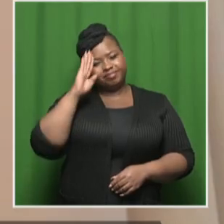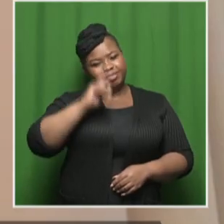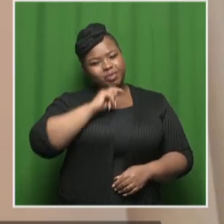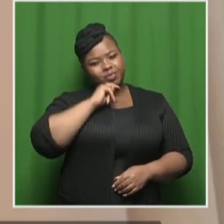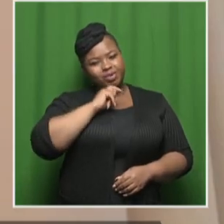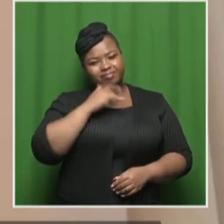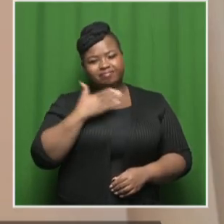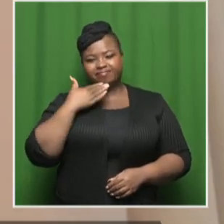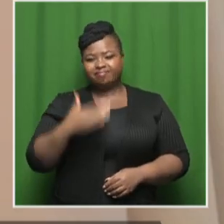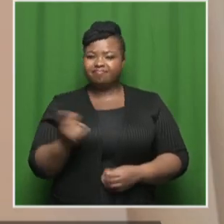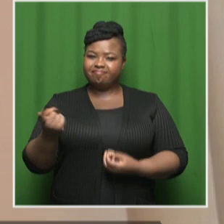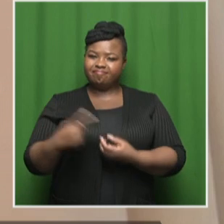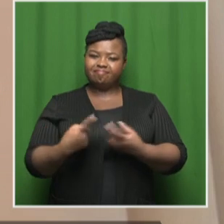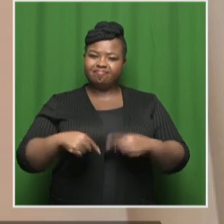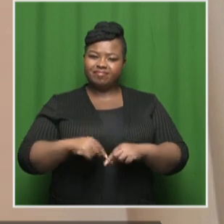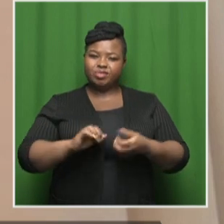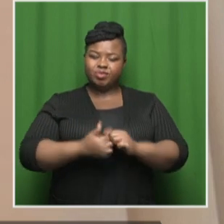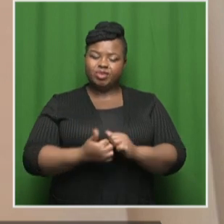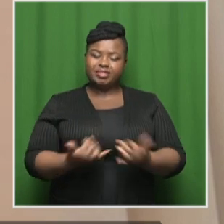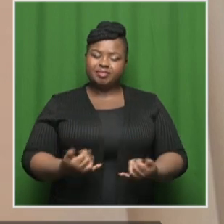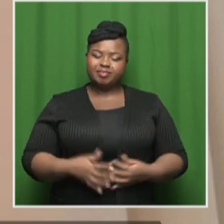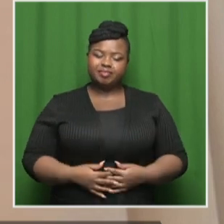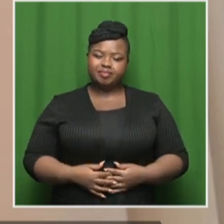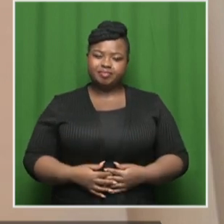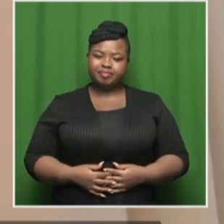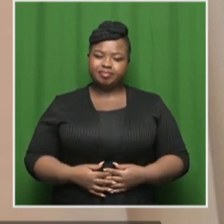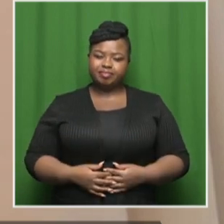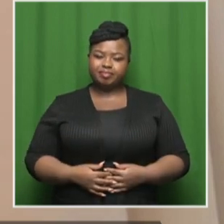Rian. Thank you so much for joining us on Sports on Morning Live.